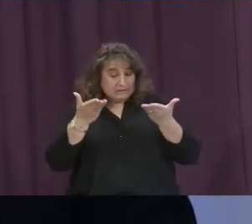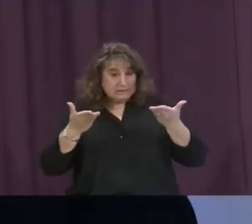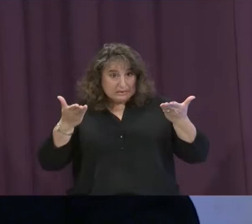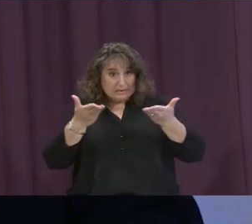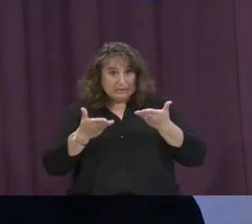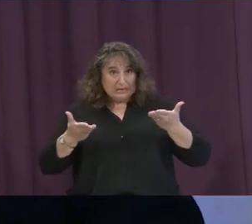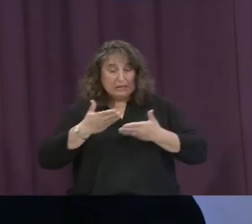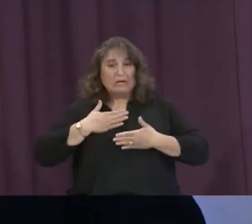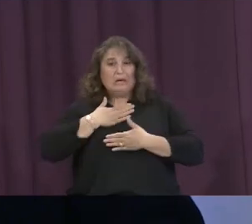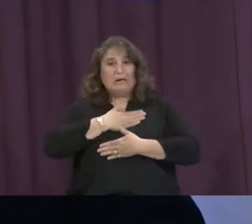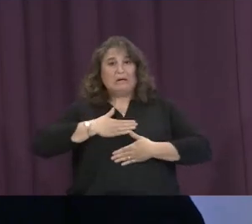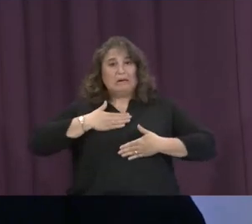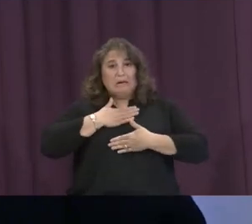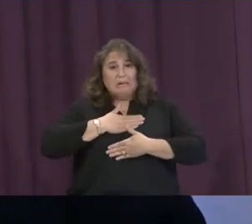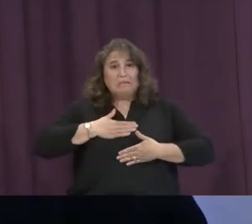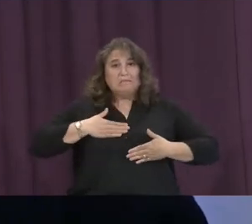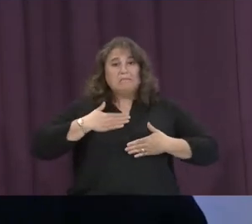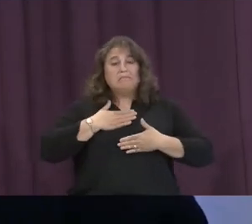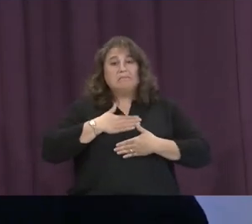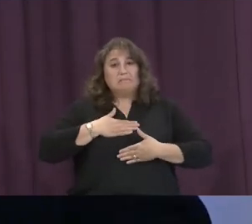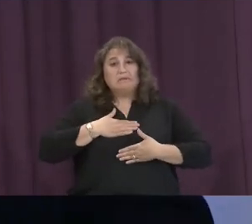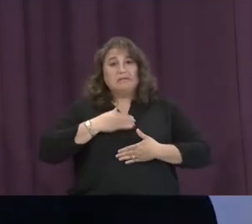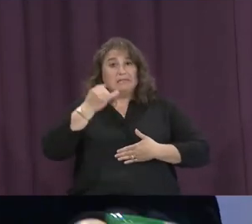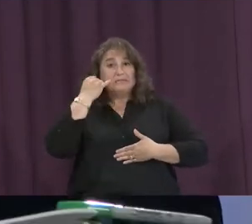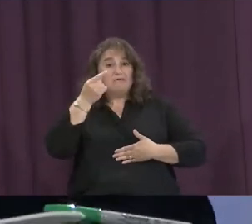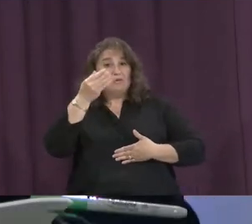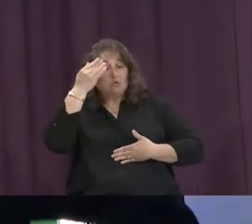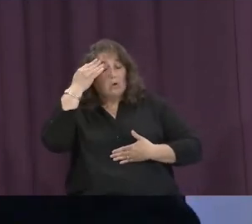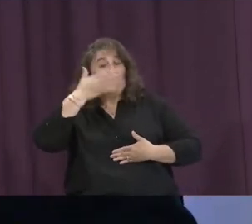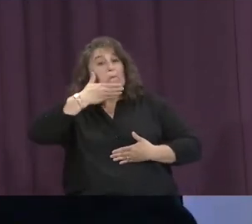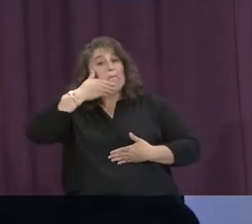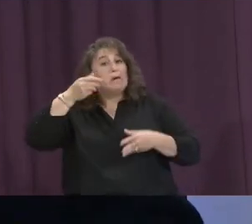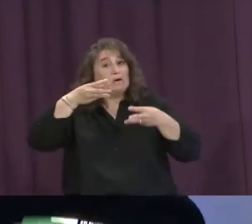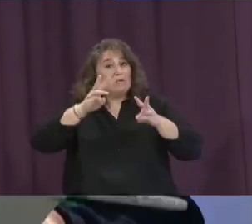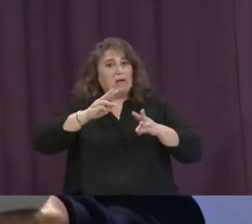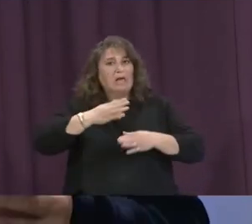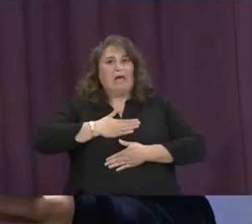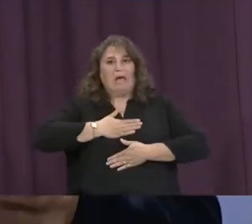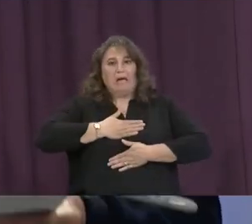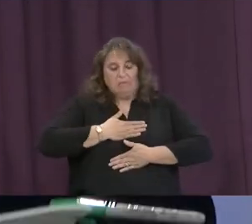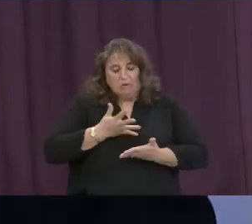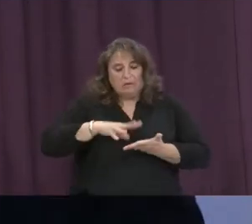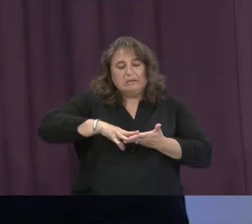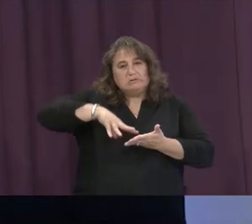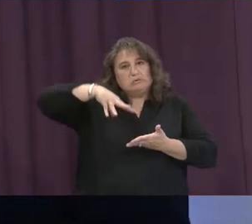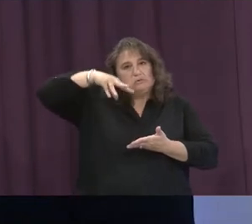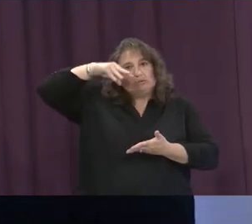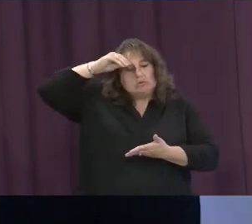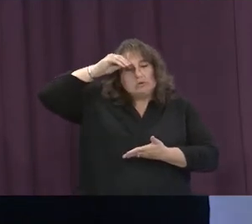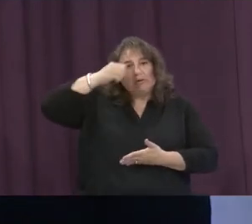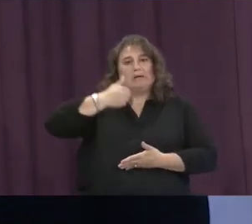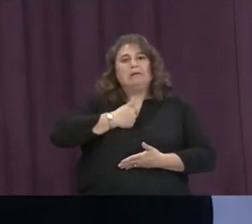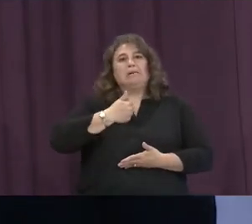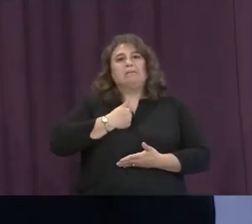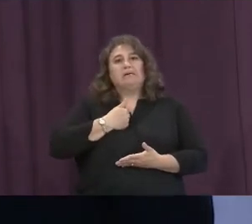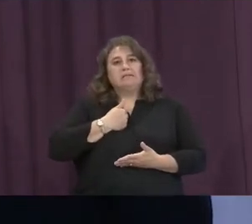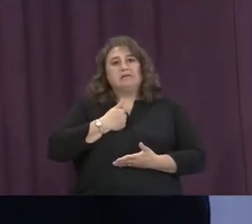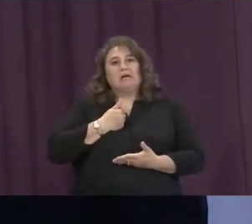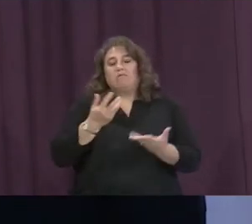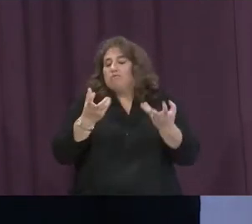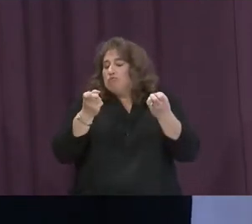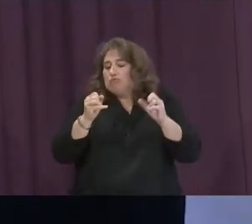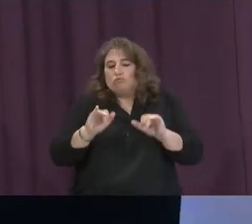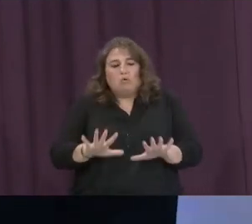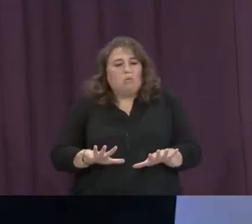please let us know if we can say something better because I'm open to that because I want to make sure that I'm not, you know,